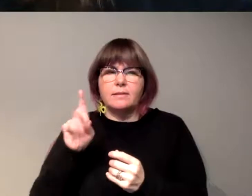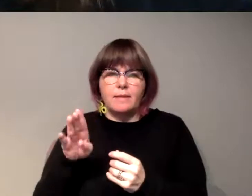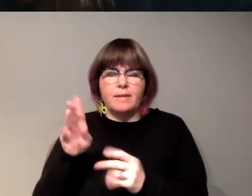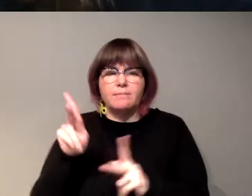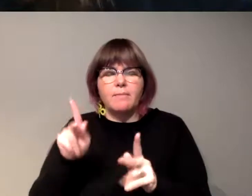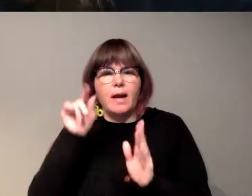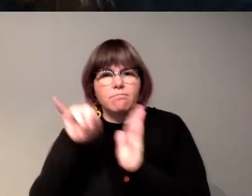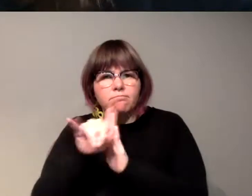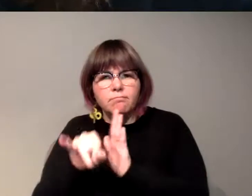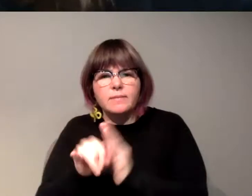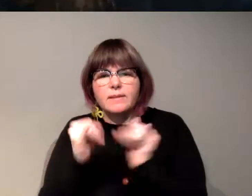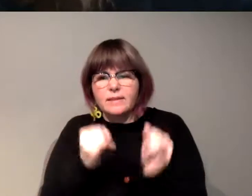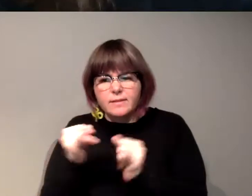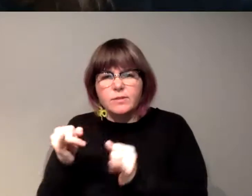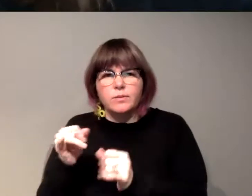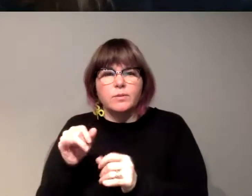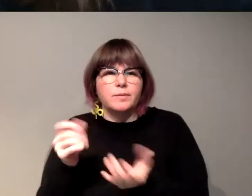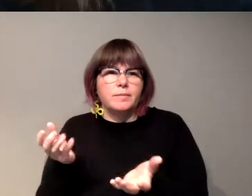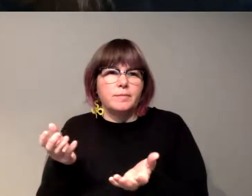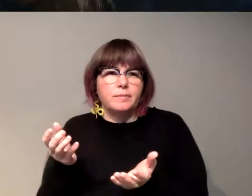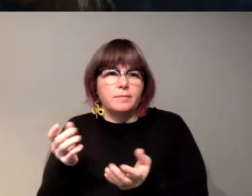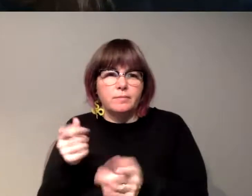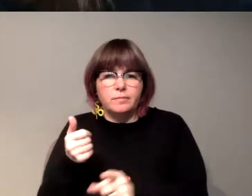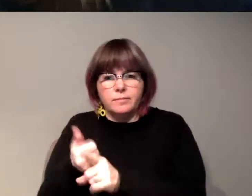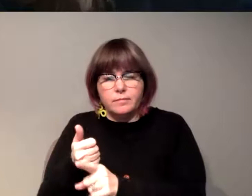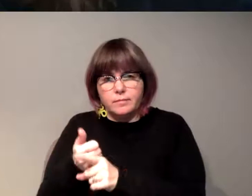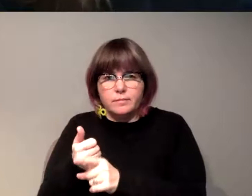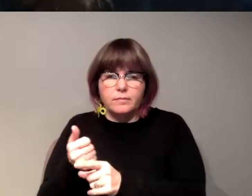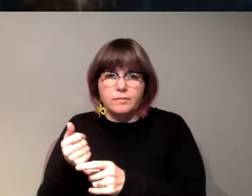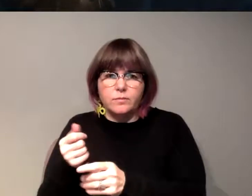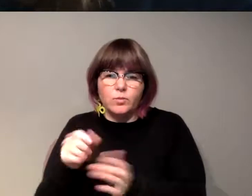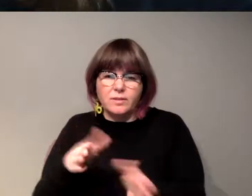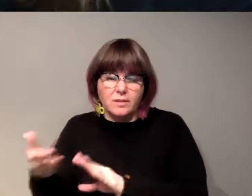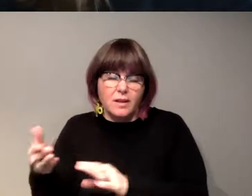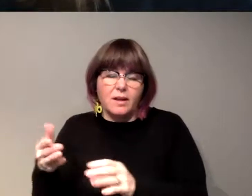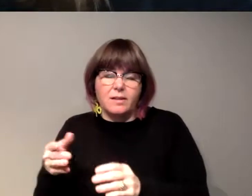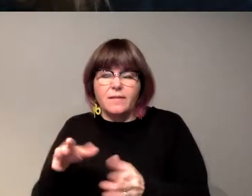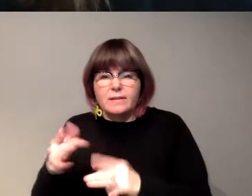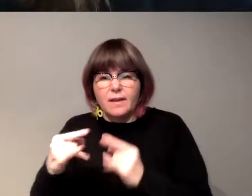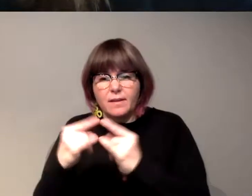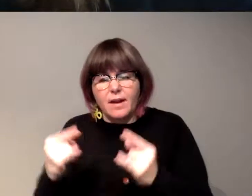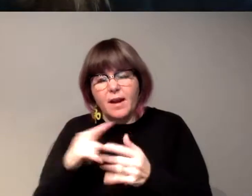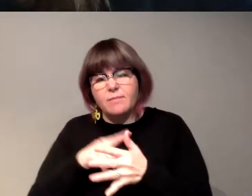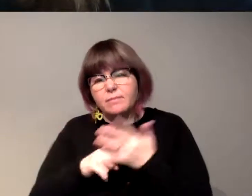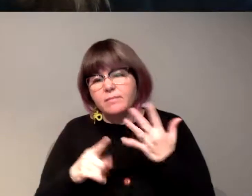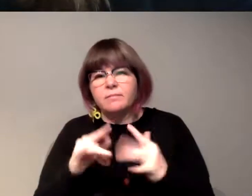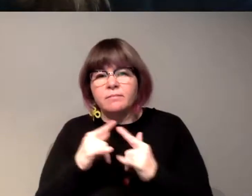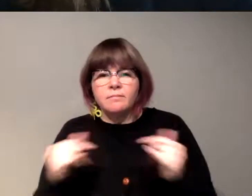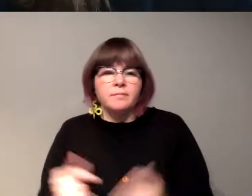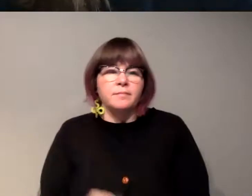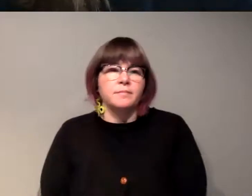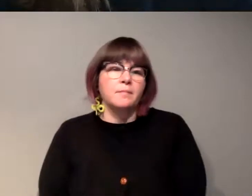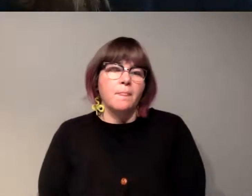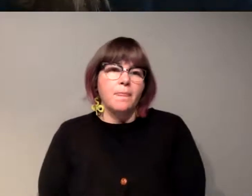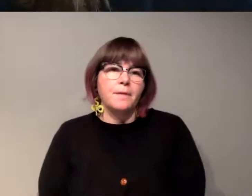identify individuals who were persecuted, who died in the death camps, et cetera, et cetera. So